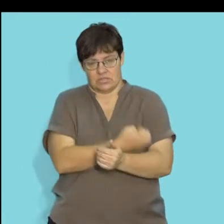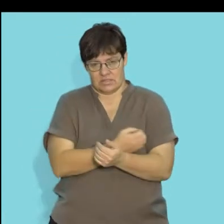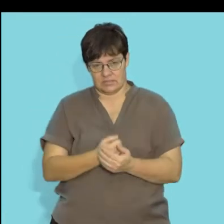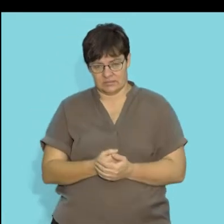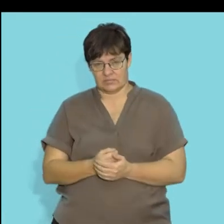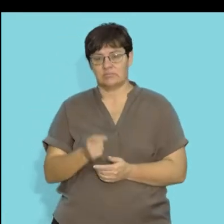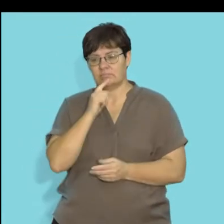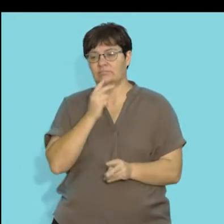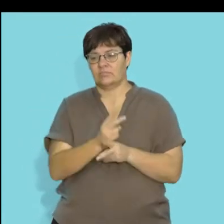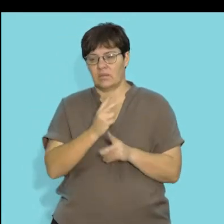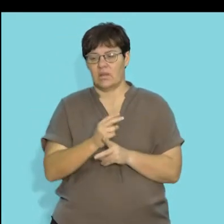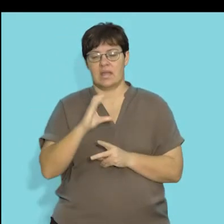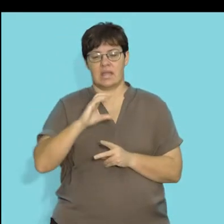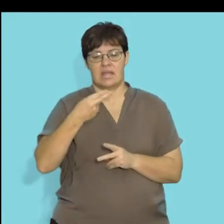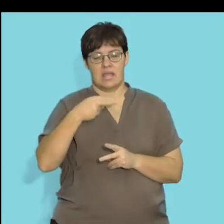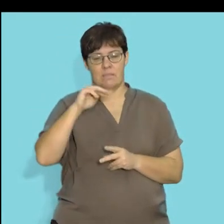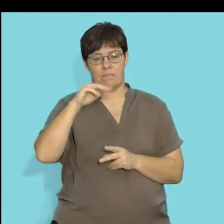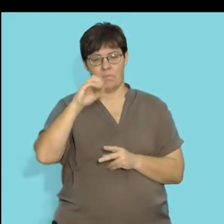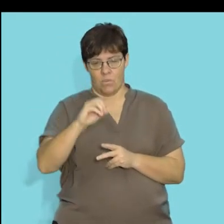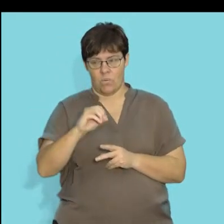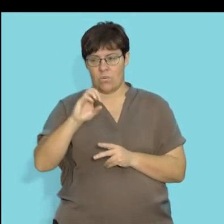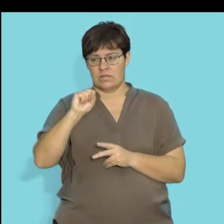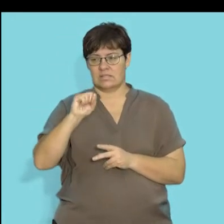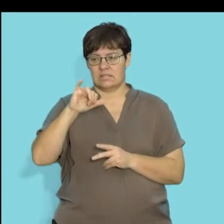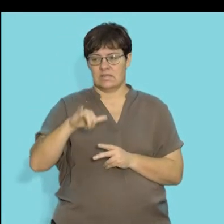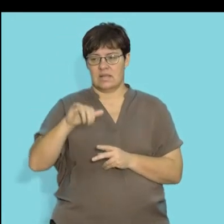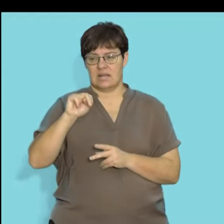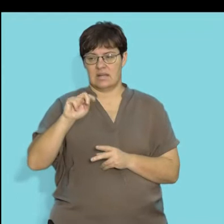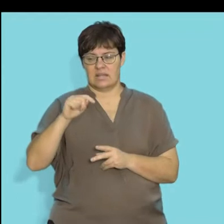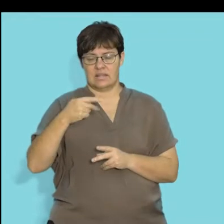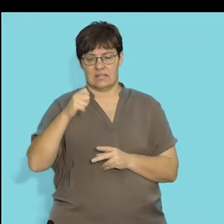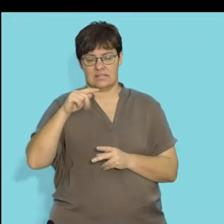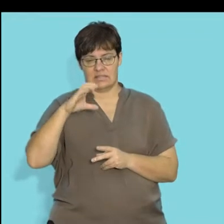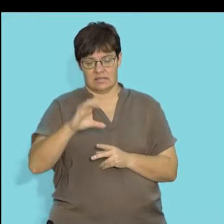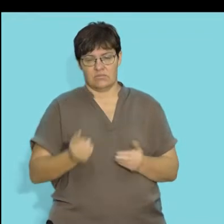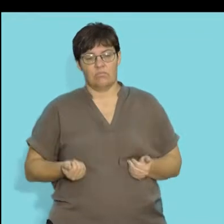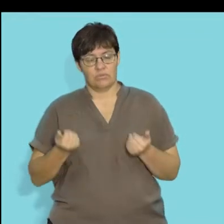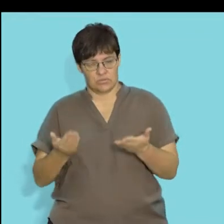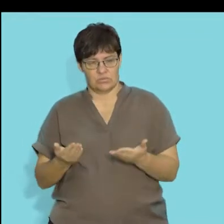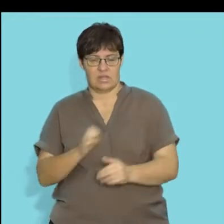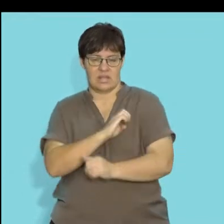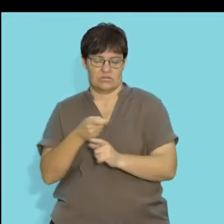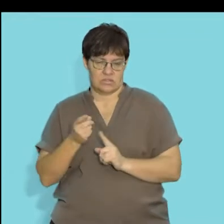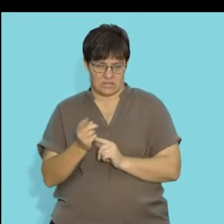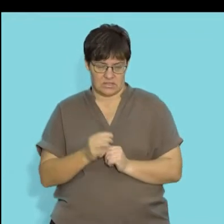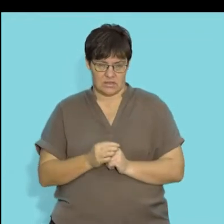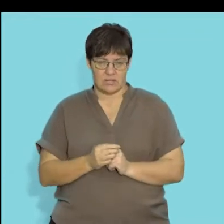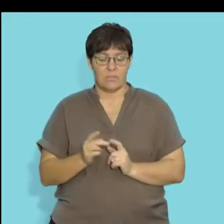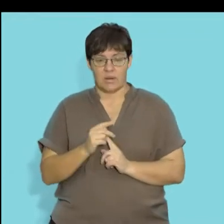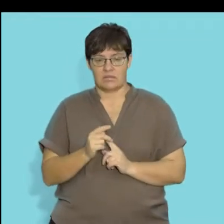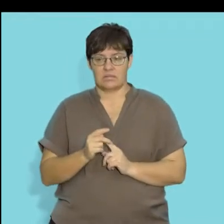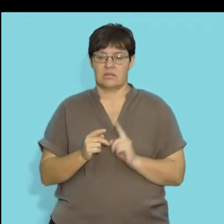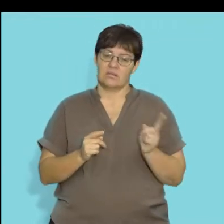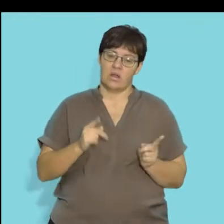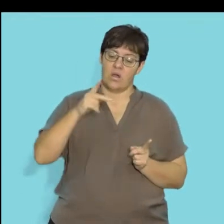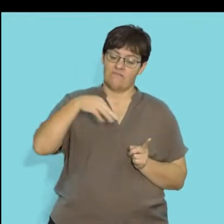we refer to them as, again, your chemosynthetic, meaning that they use chemicals to produce energy, as opposed to your